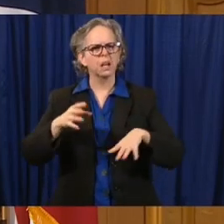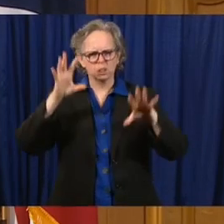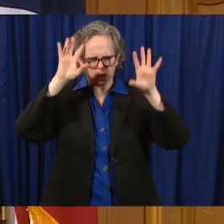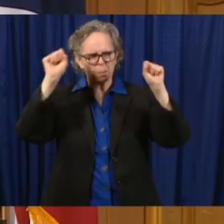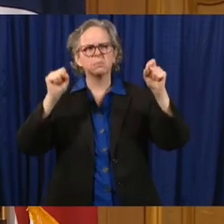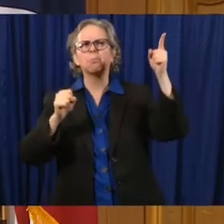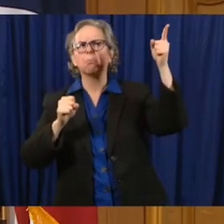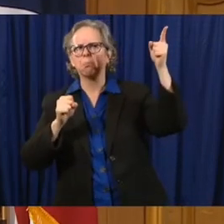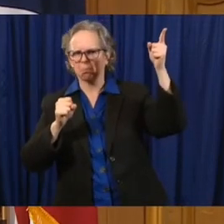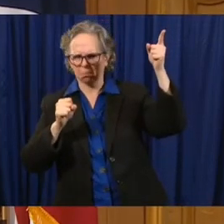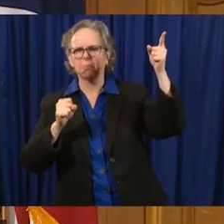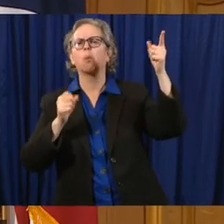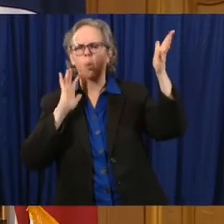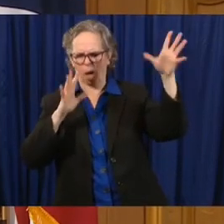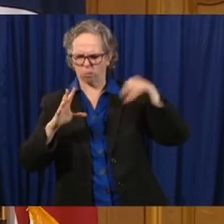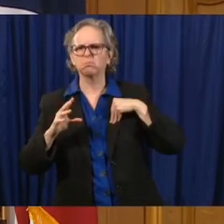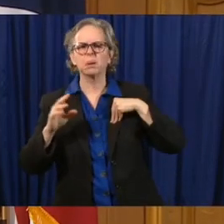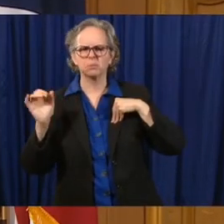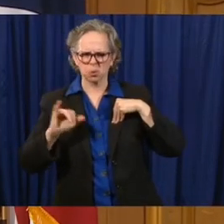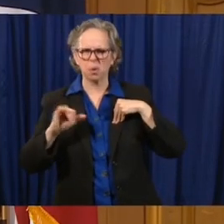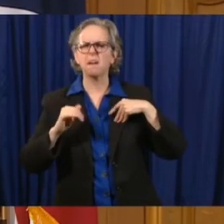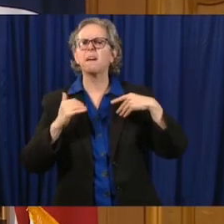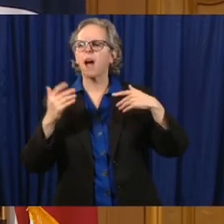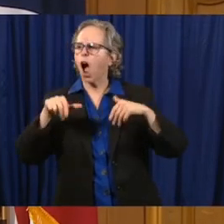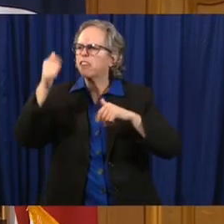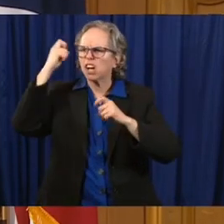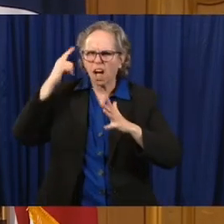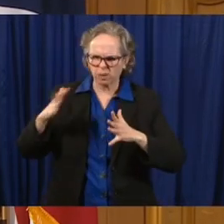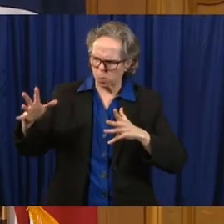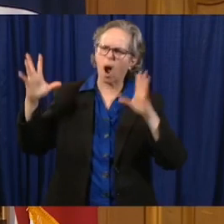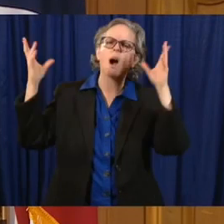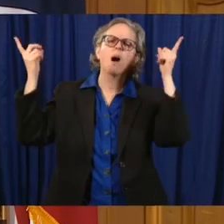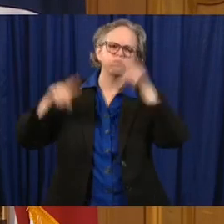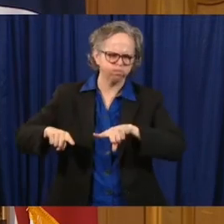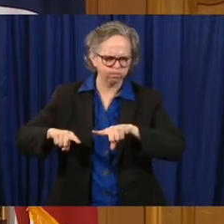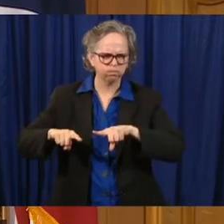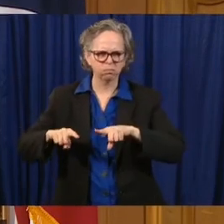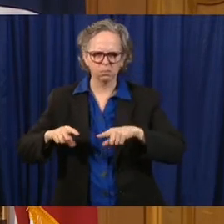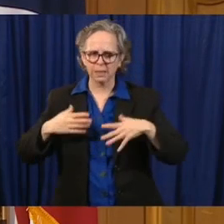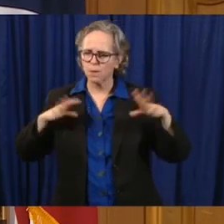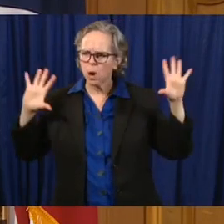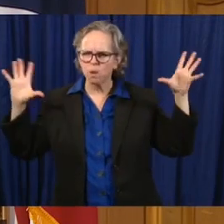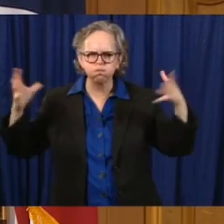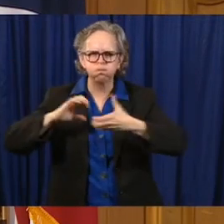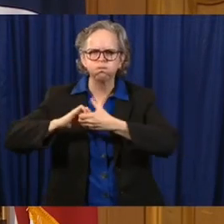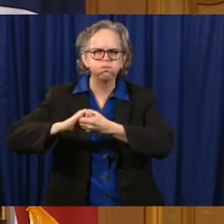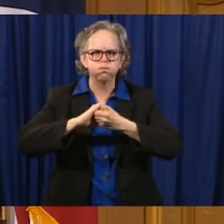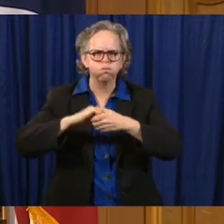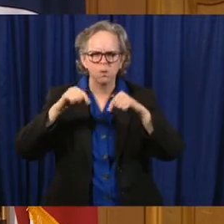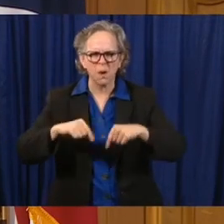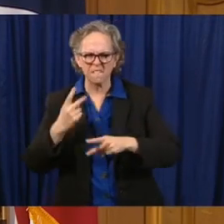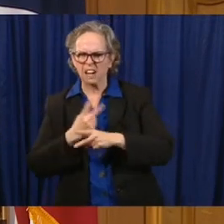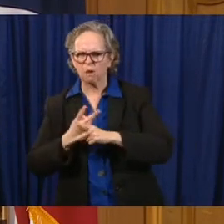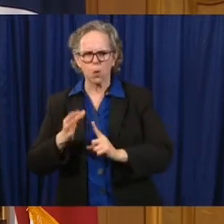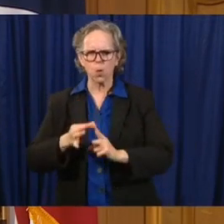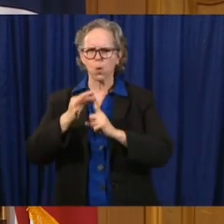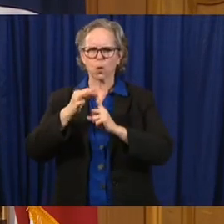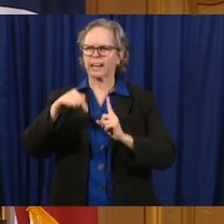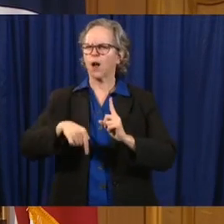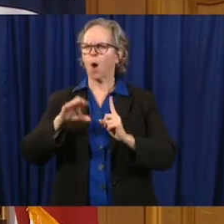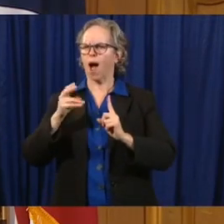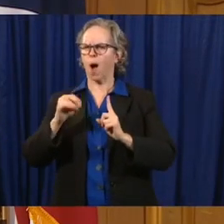our fellow governors. But it's all of us kind of coming together and figuring out what is unique about Ohio, and how we can